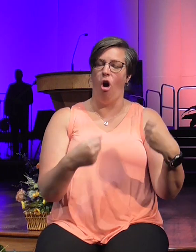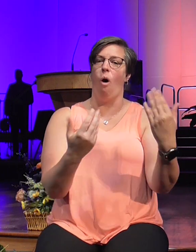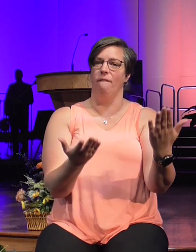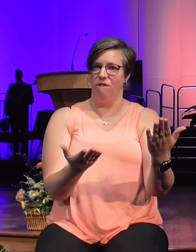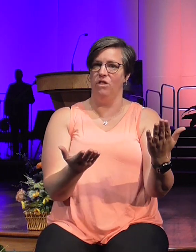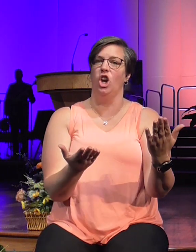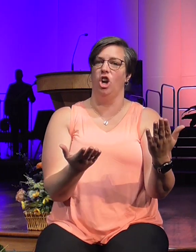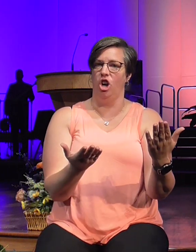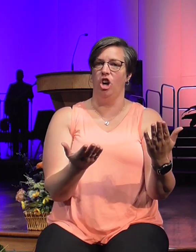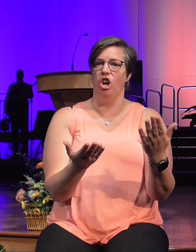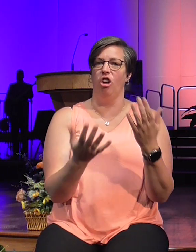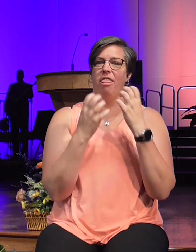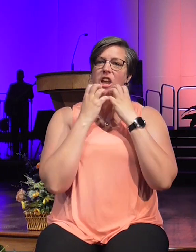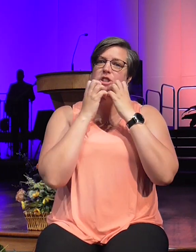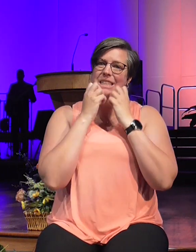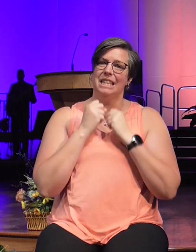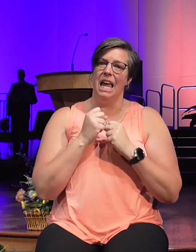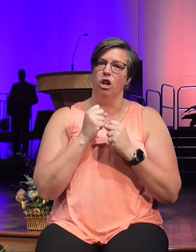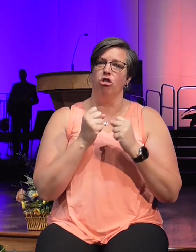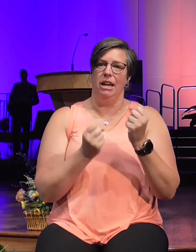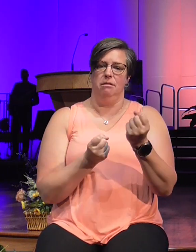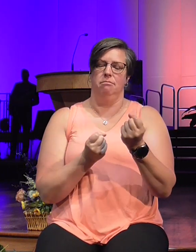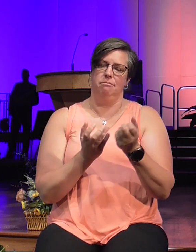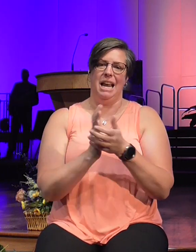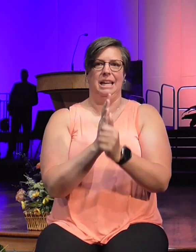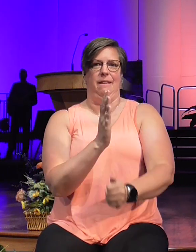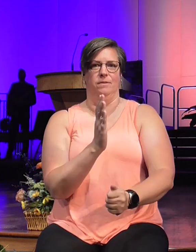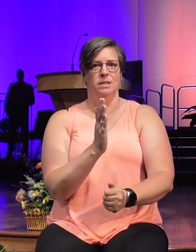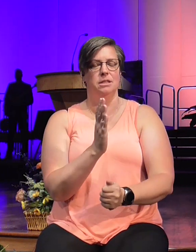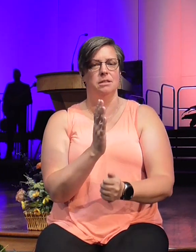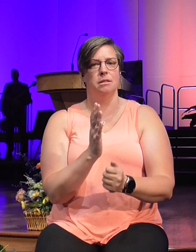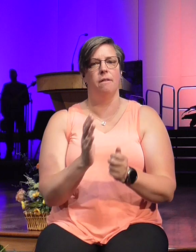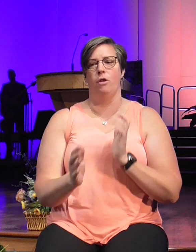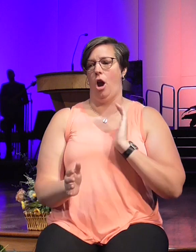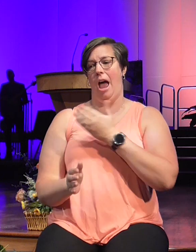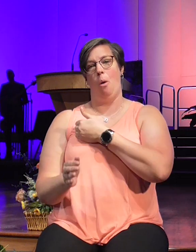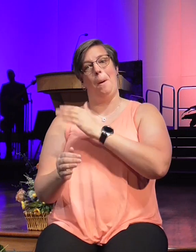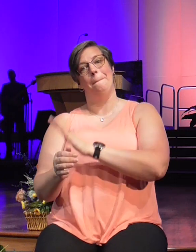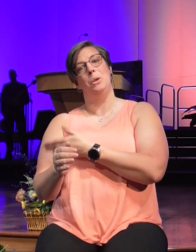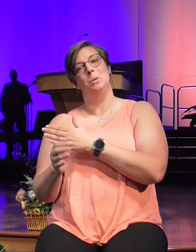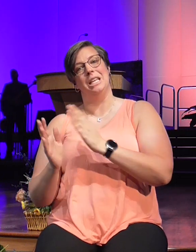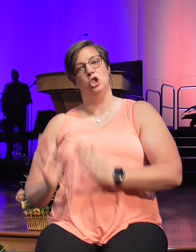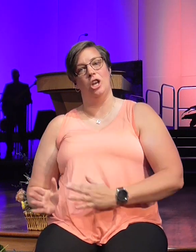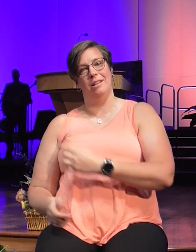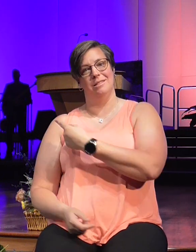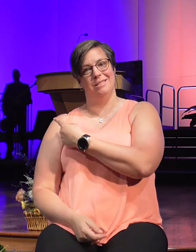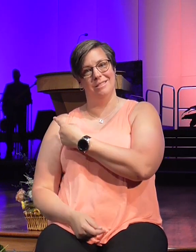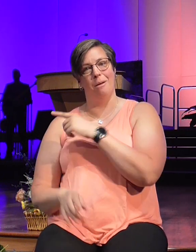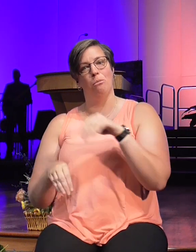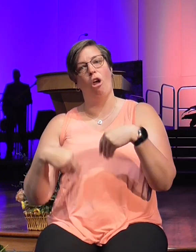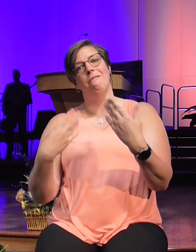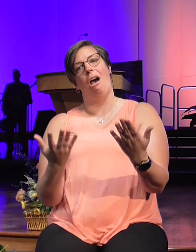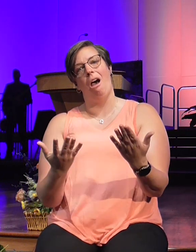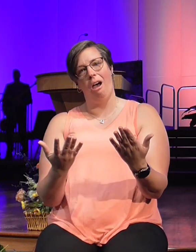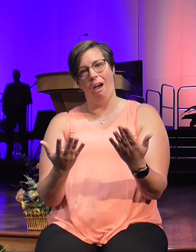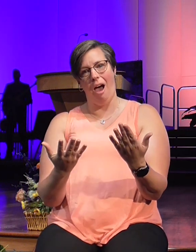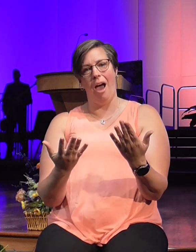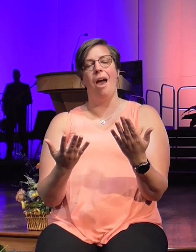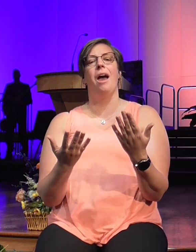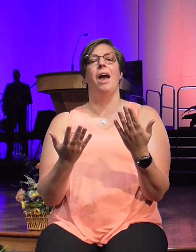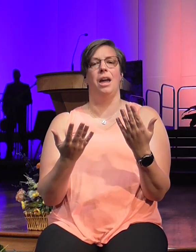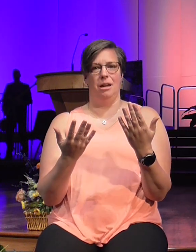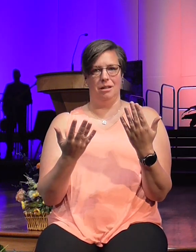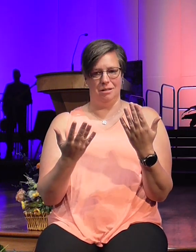their sacred service. For our musicians who provide the uplifting of